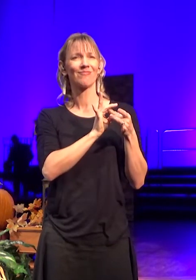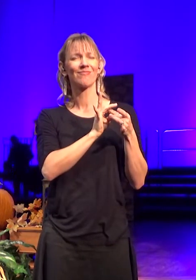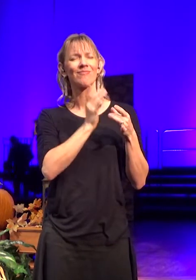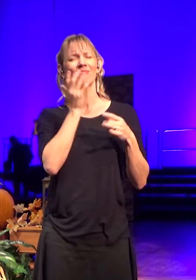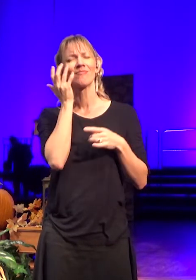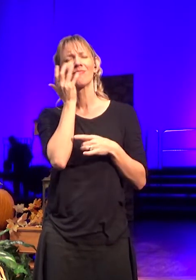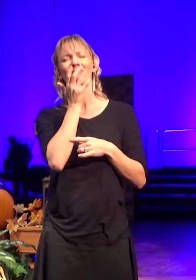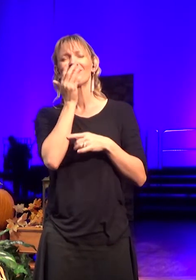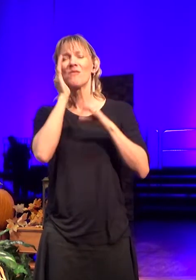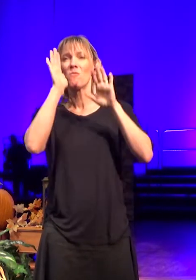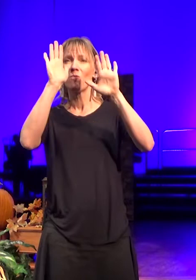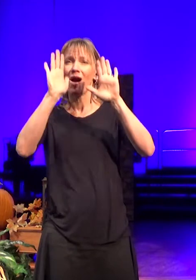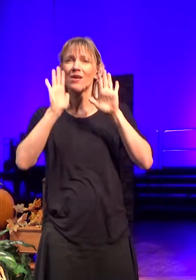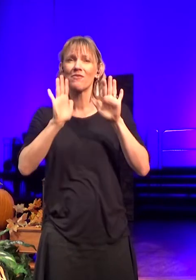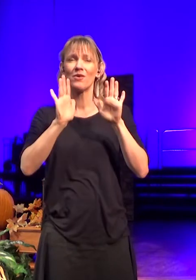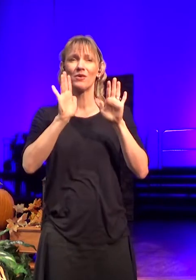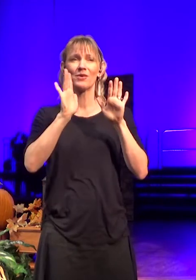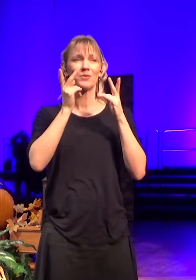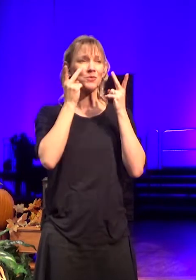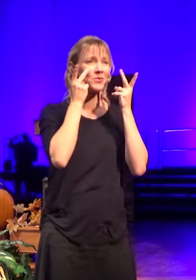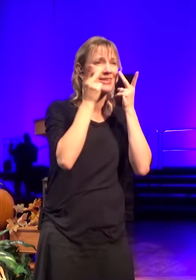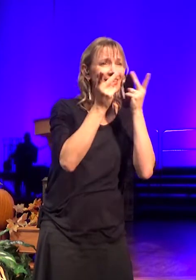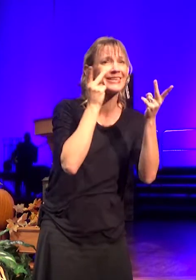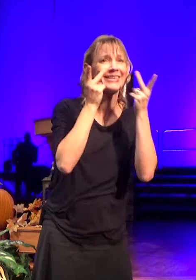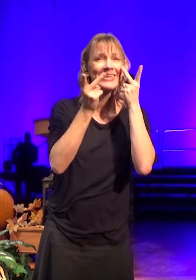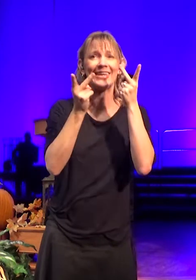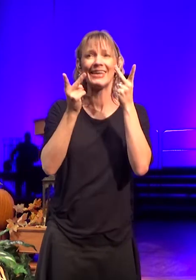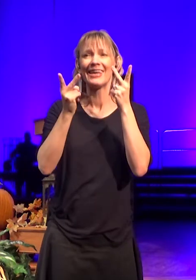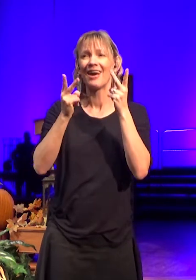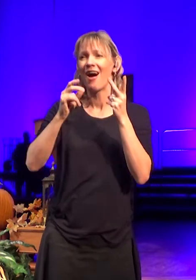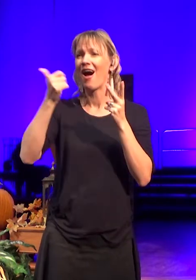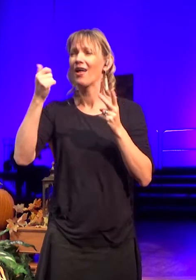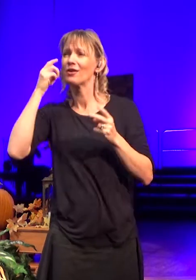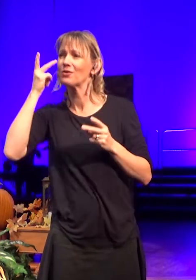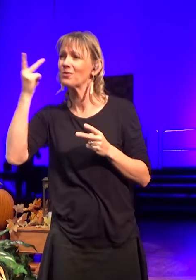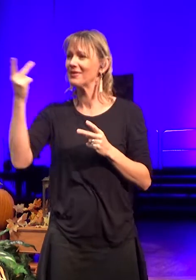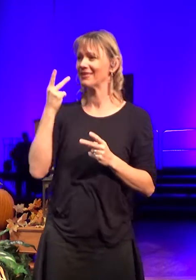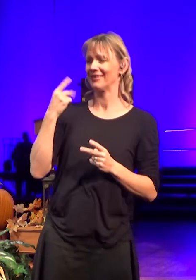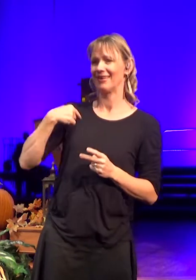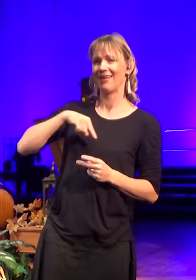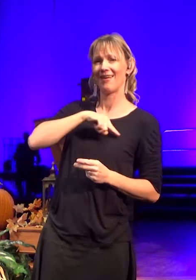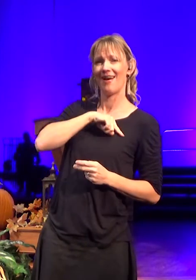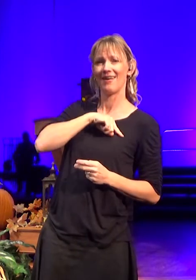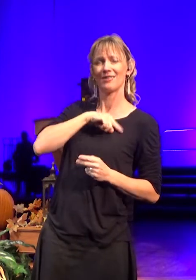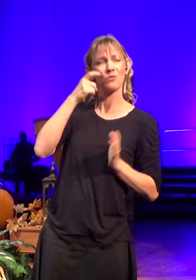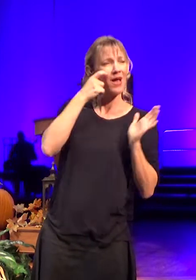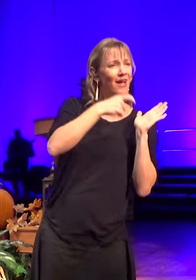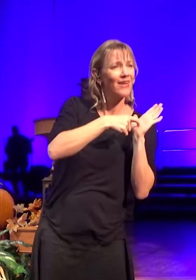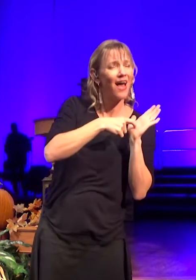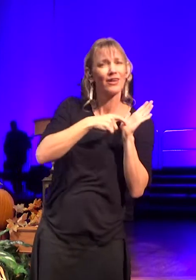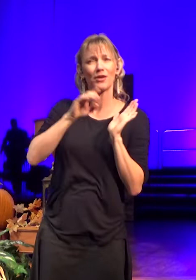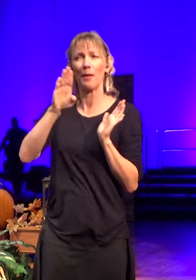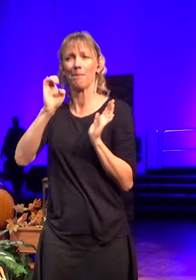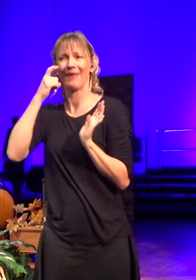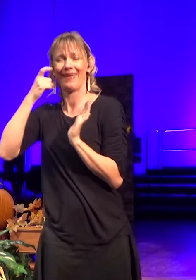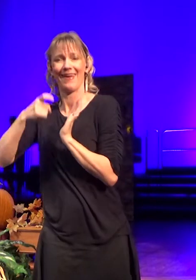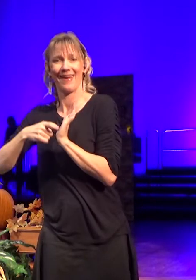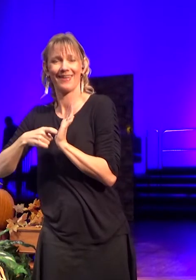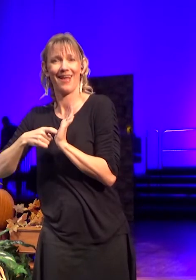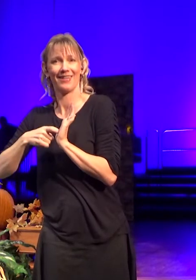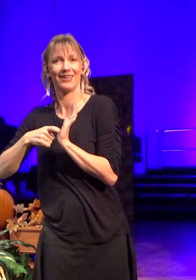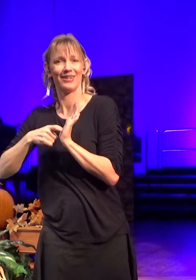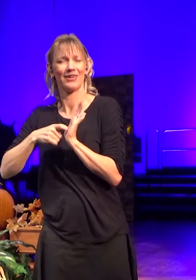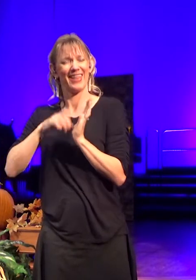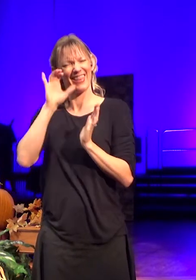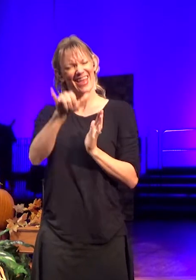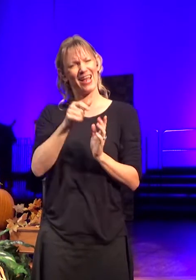And how wonderful to see and be seen, to acknowledge and be acknowledged.